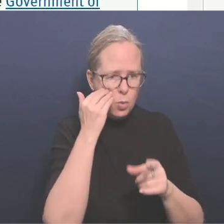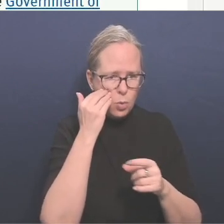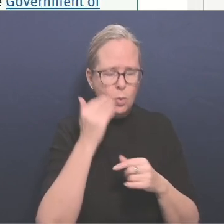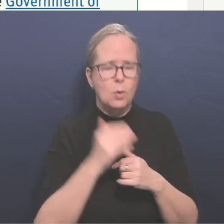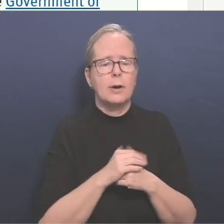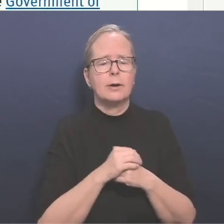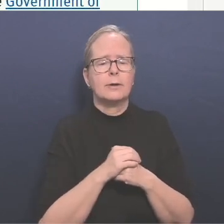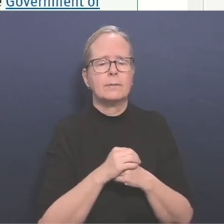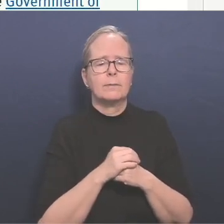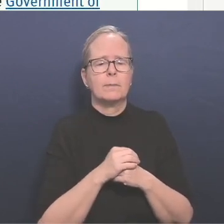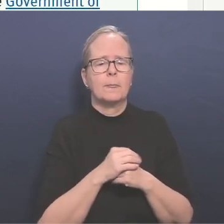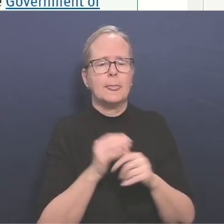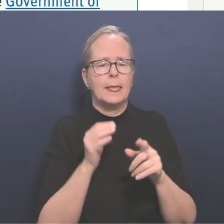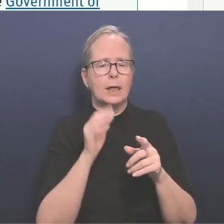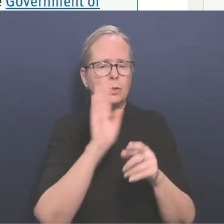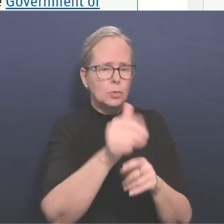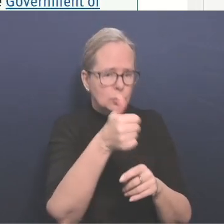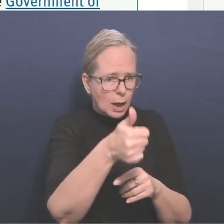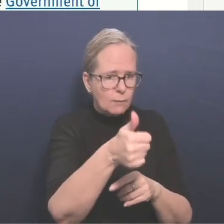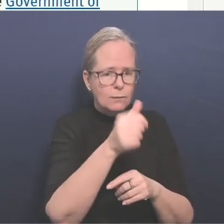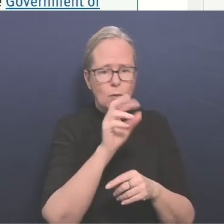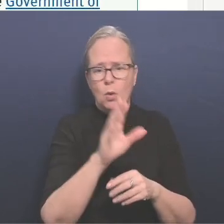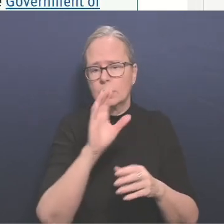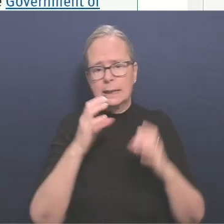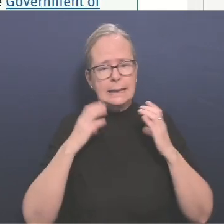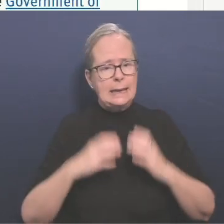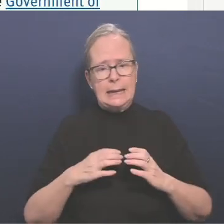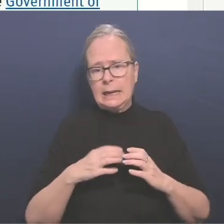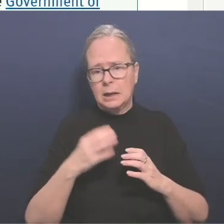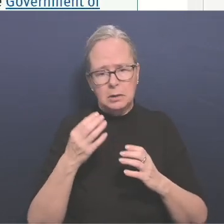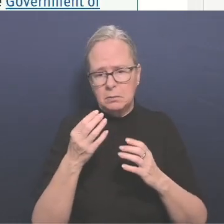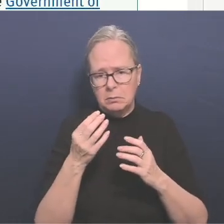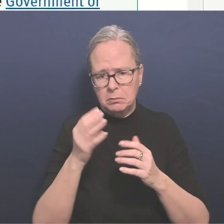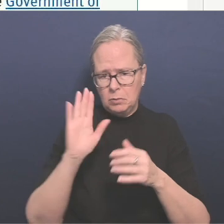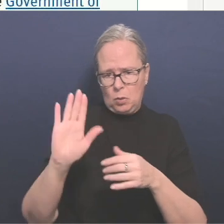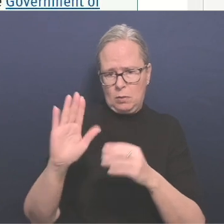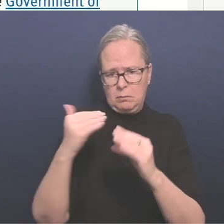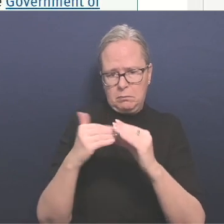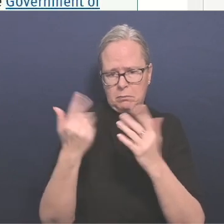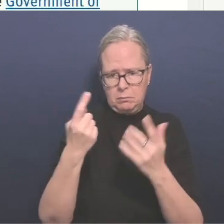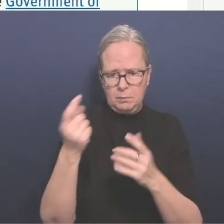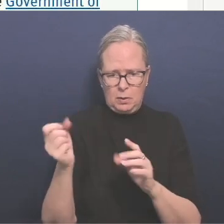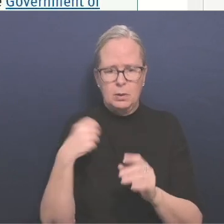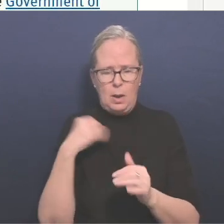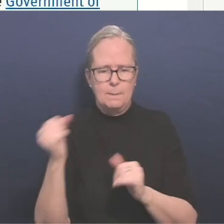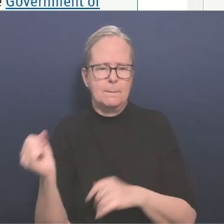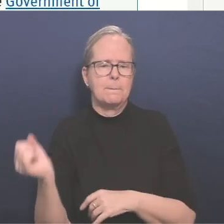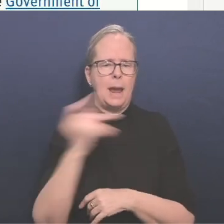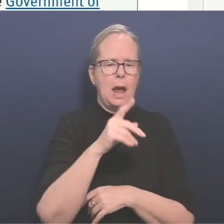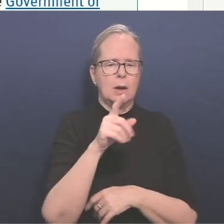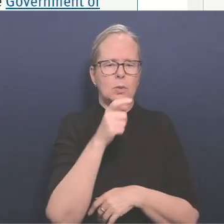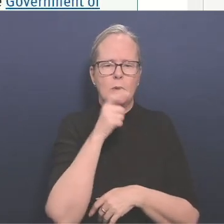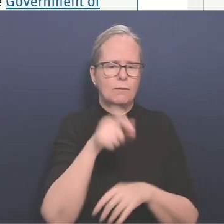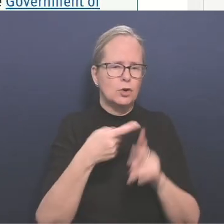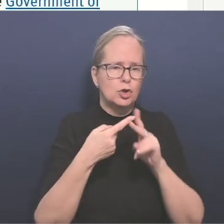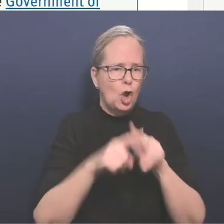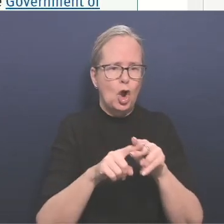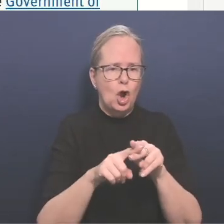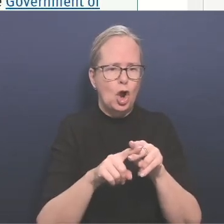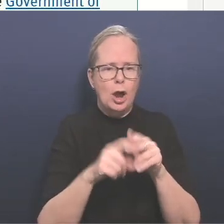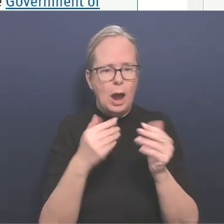information and details. So I need to clear it. So if I clear it, means I no longer have Aisha's